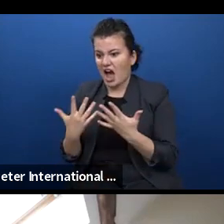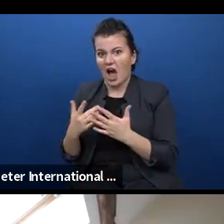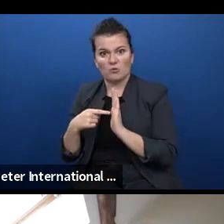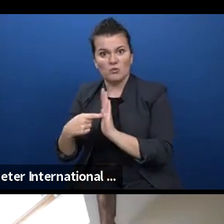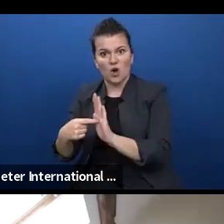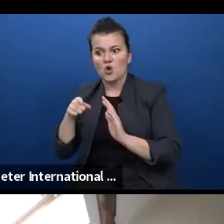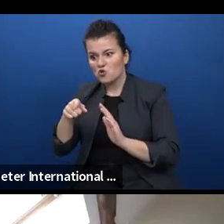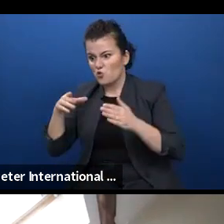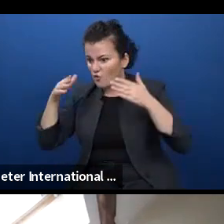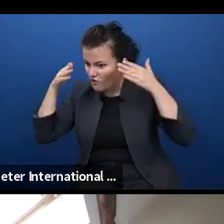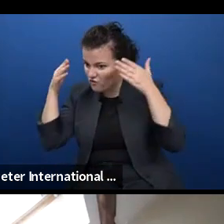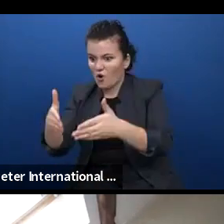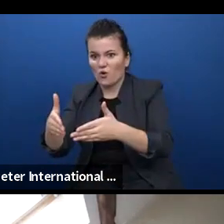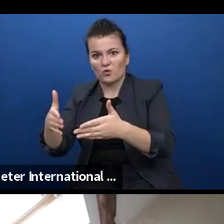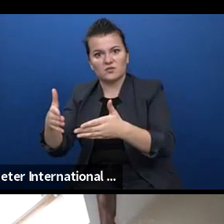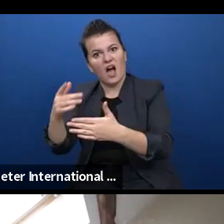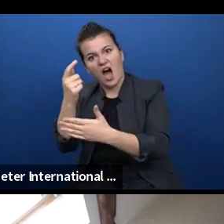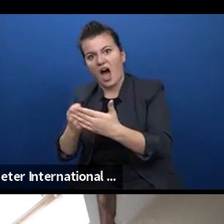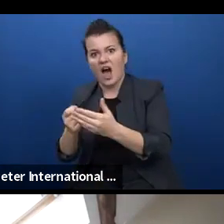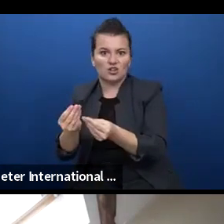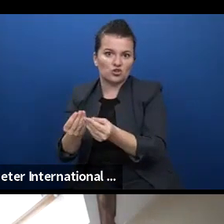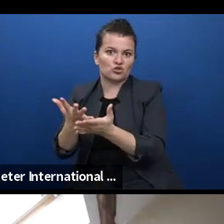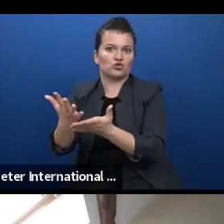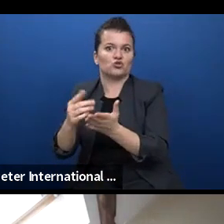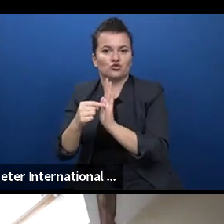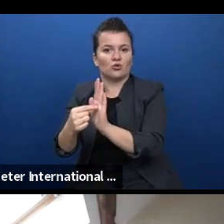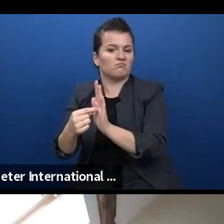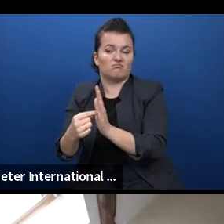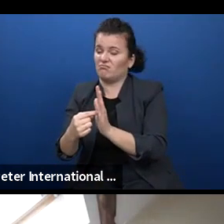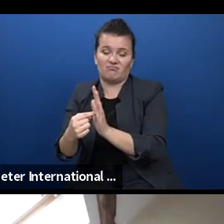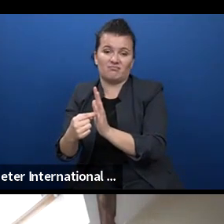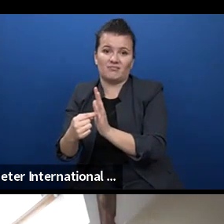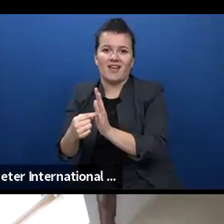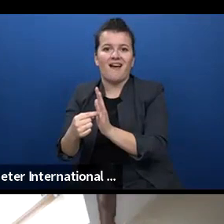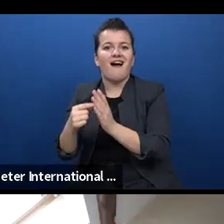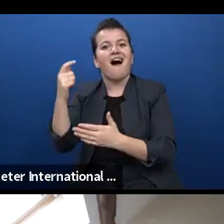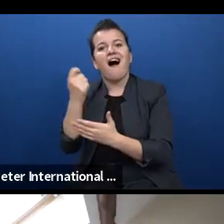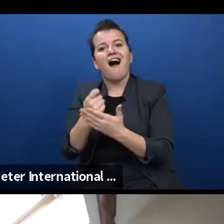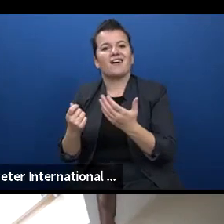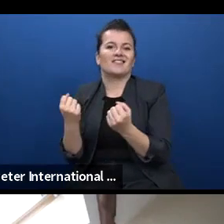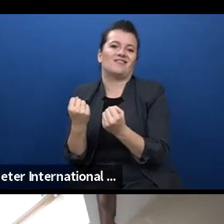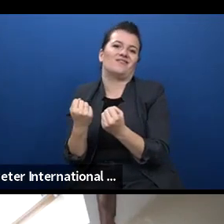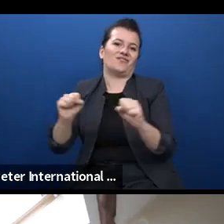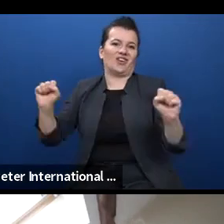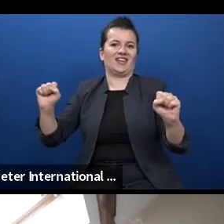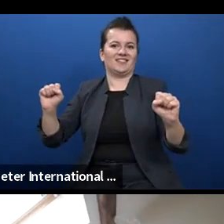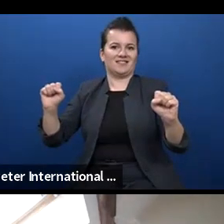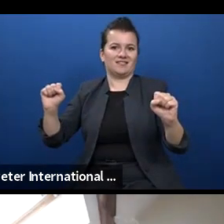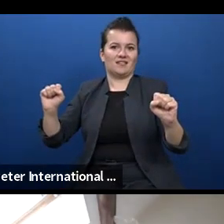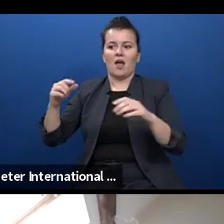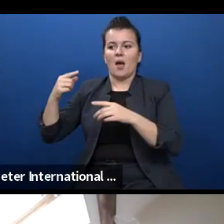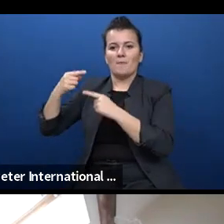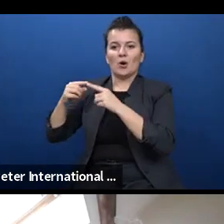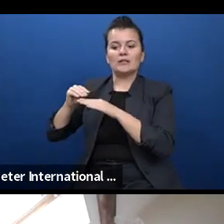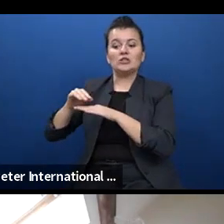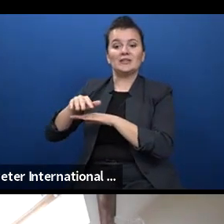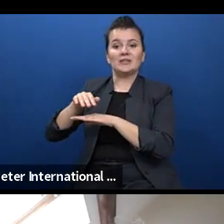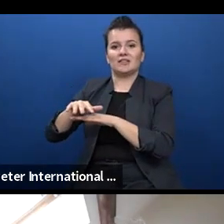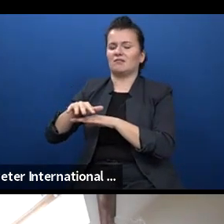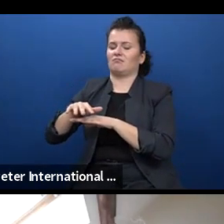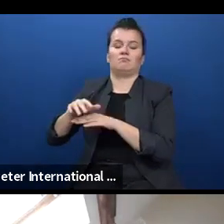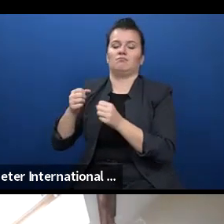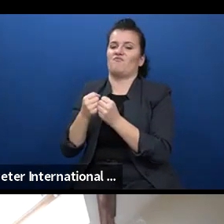in their arts. The art is free, and it is especially free from the influence of any politicians. But